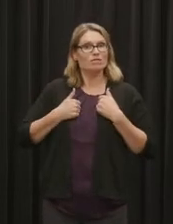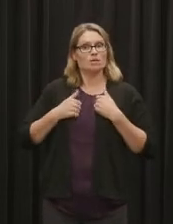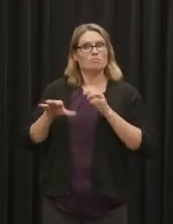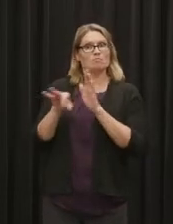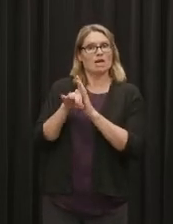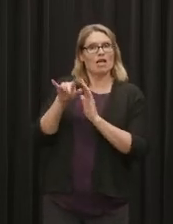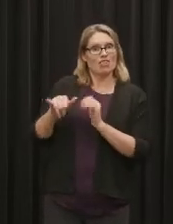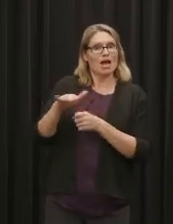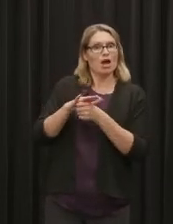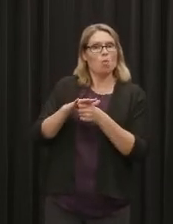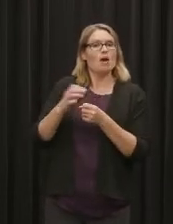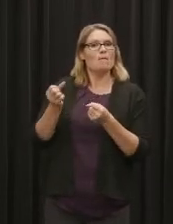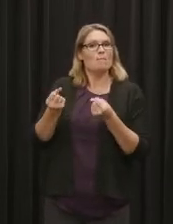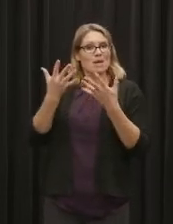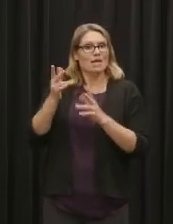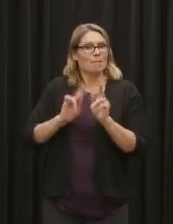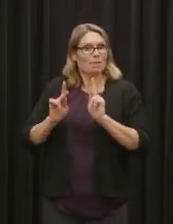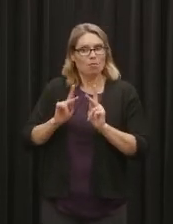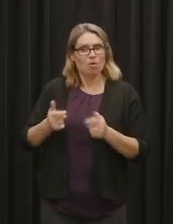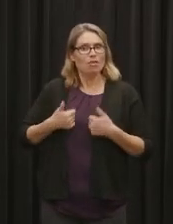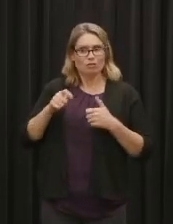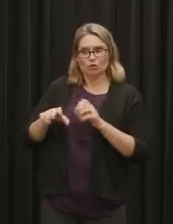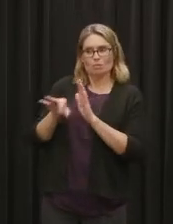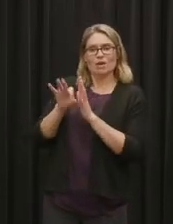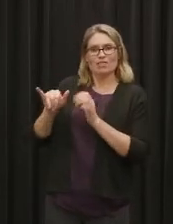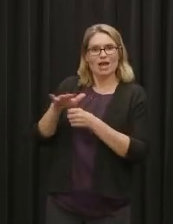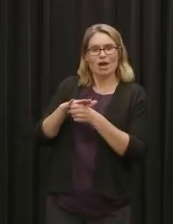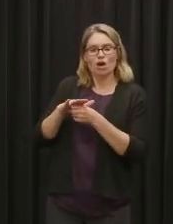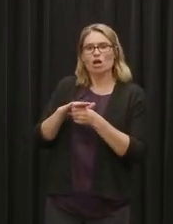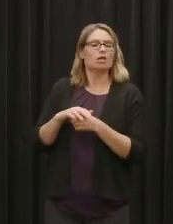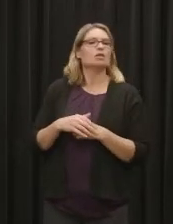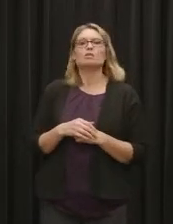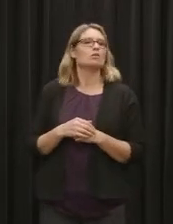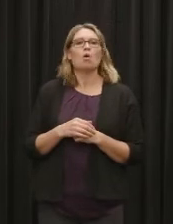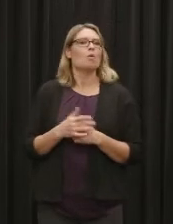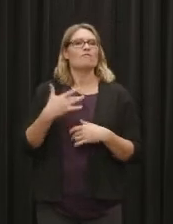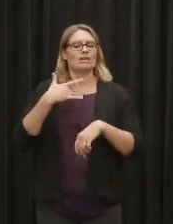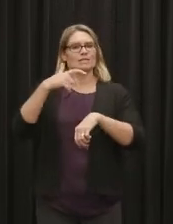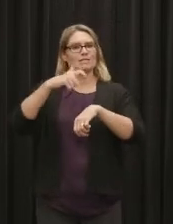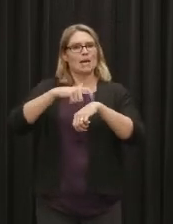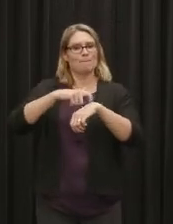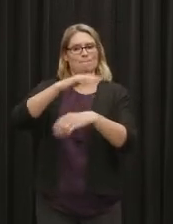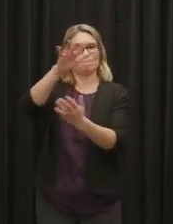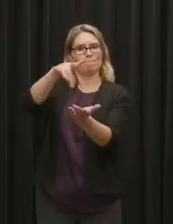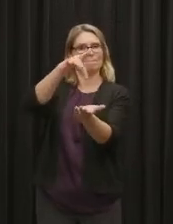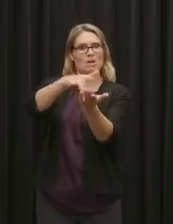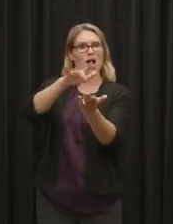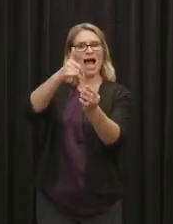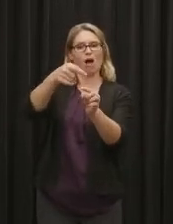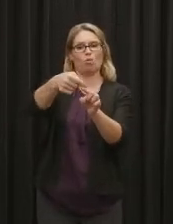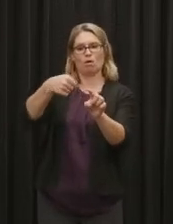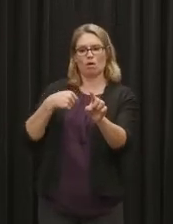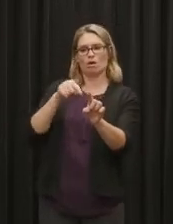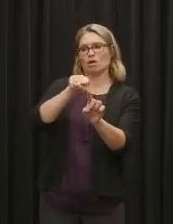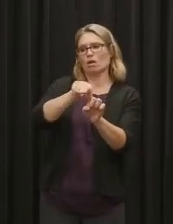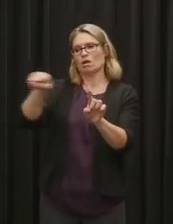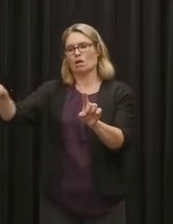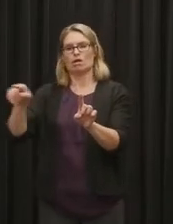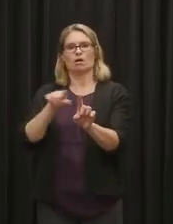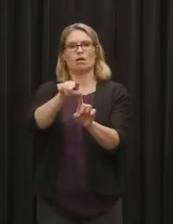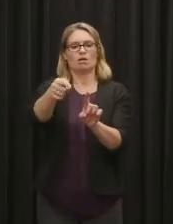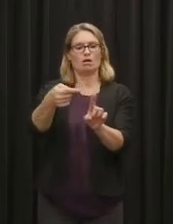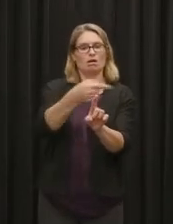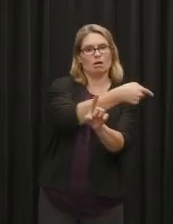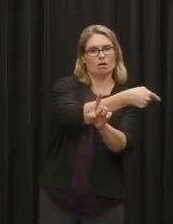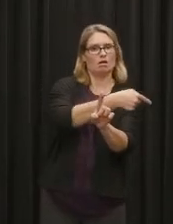when you're looking at this from a logistic perspective, it's about time and distance considerations. And if you think by